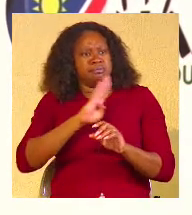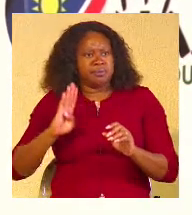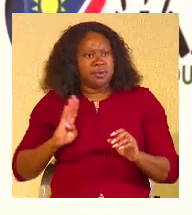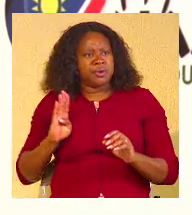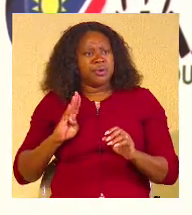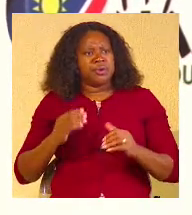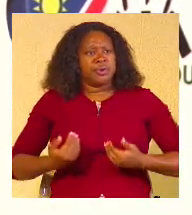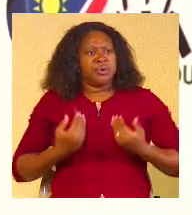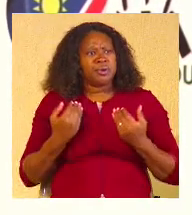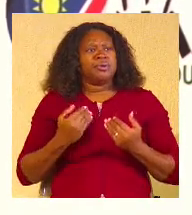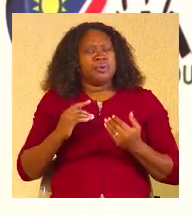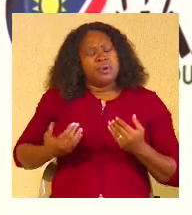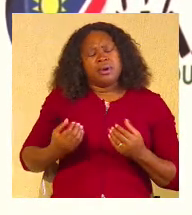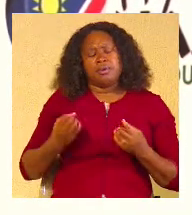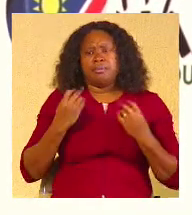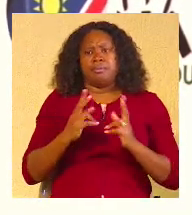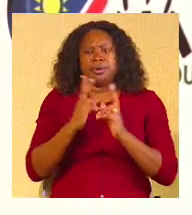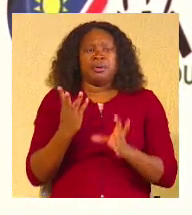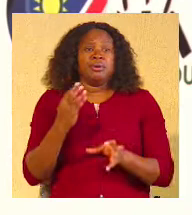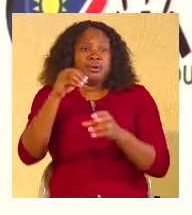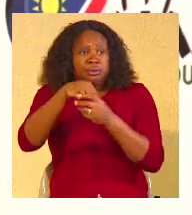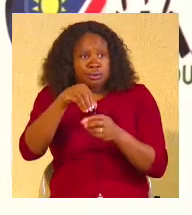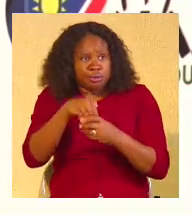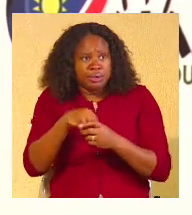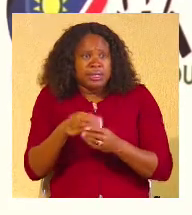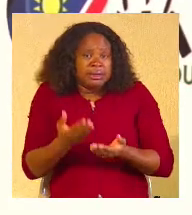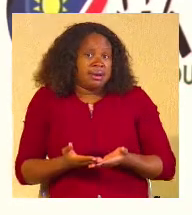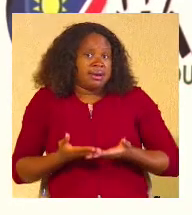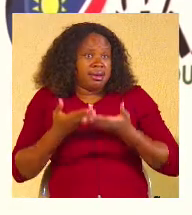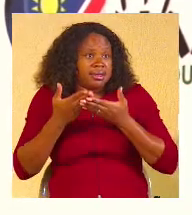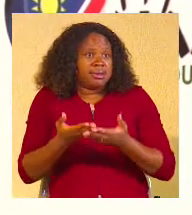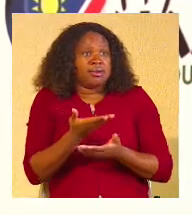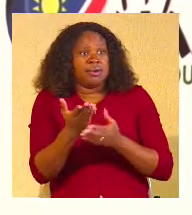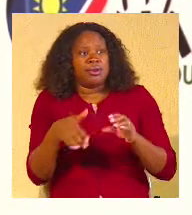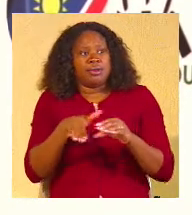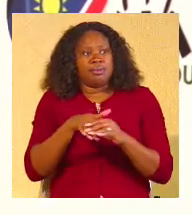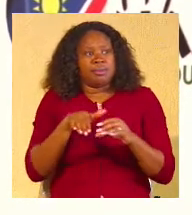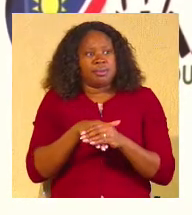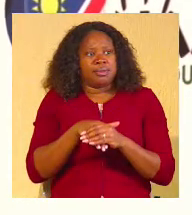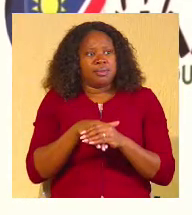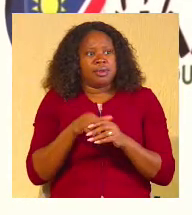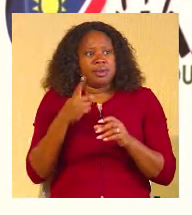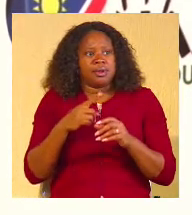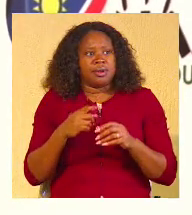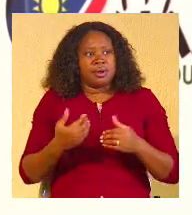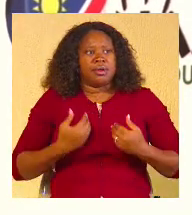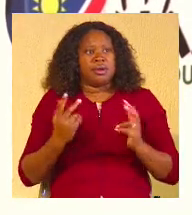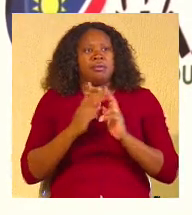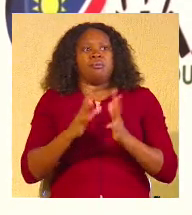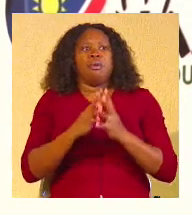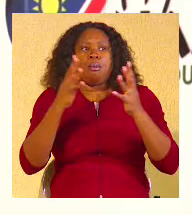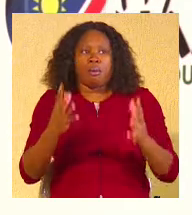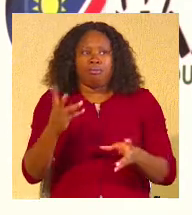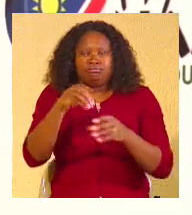more collaboration and for more young people to come on board and actually assist all the stakeholders in ensuring that we reach more young people